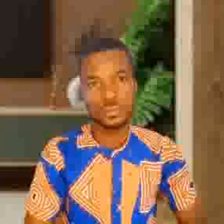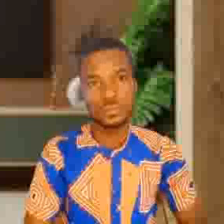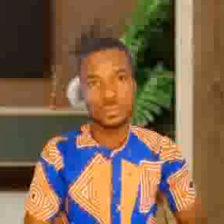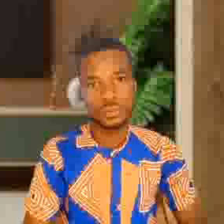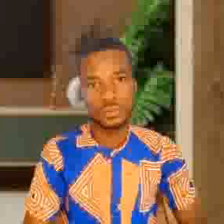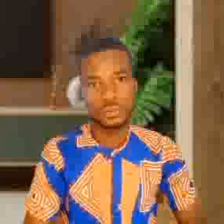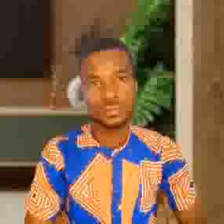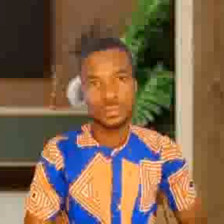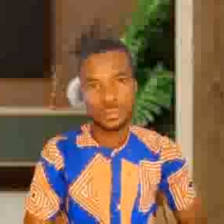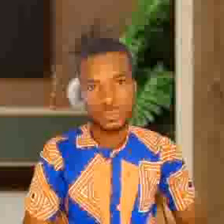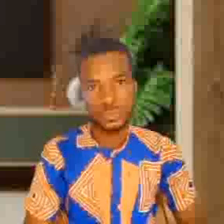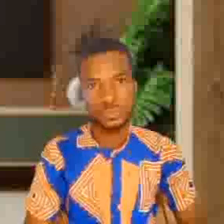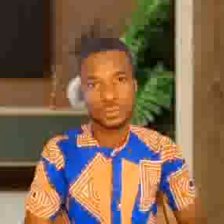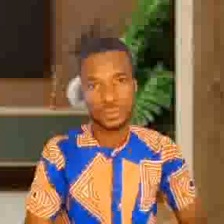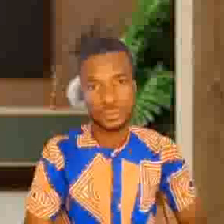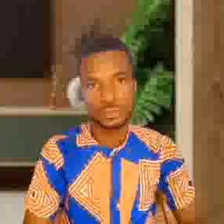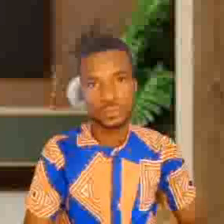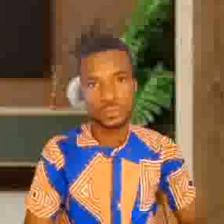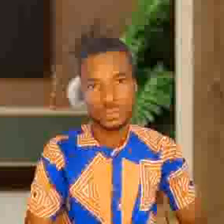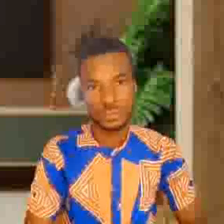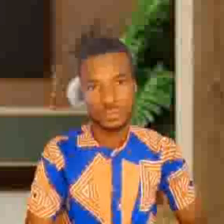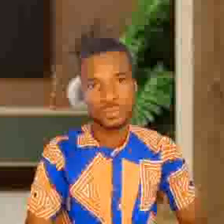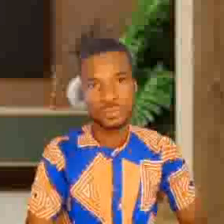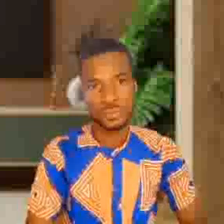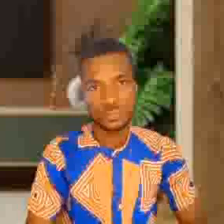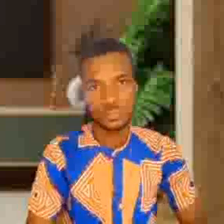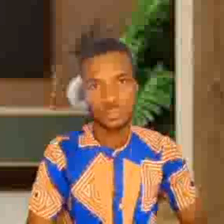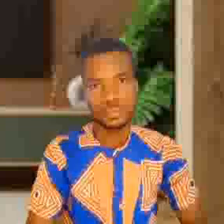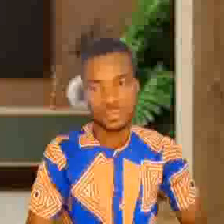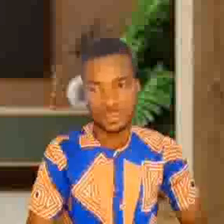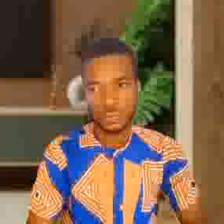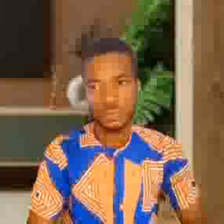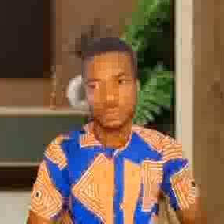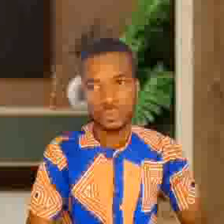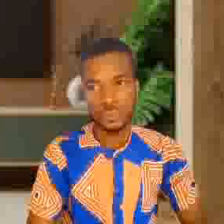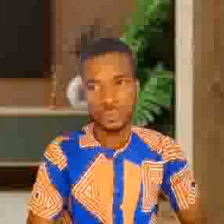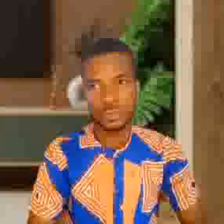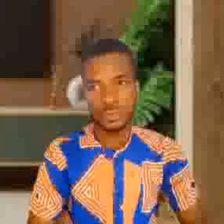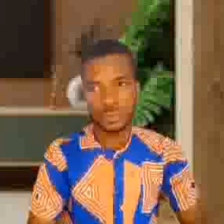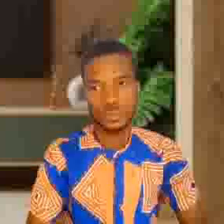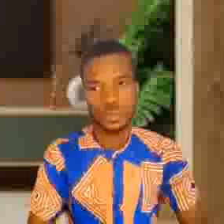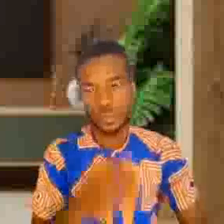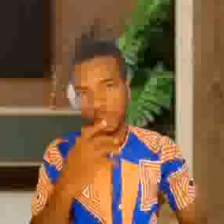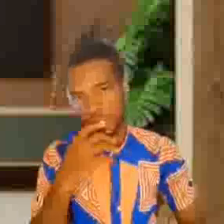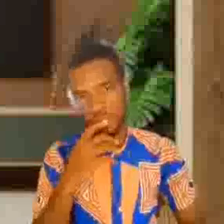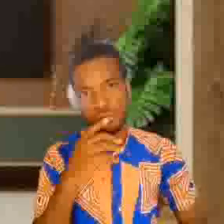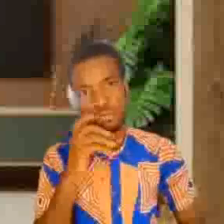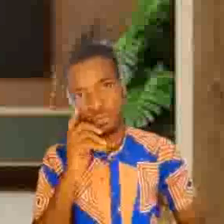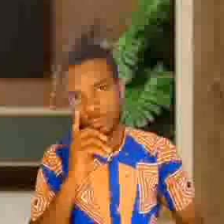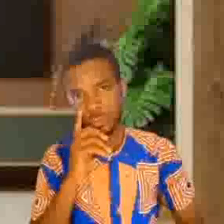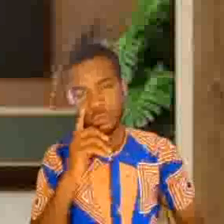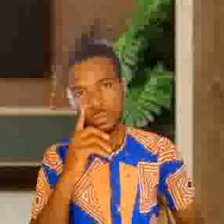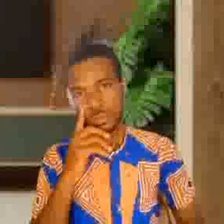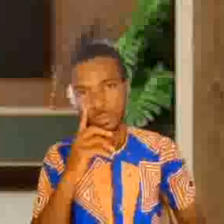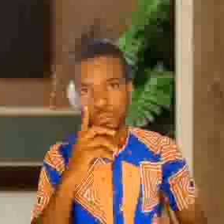there. Behold, I have commanded a widow woman there to sustain thee. In the commanding program, the